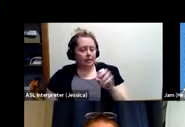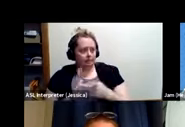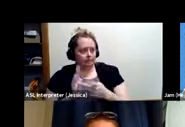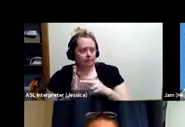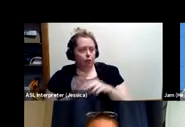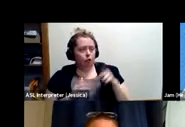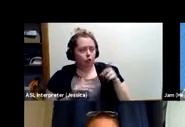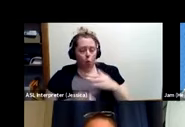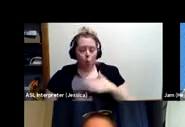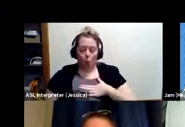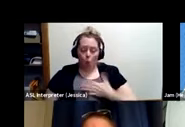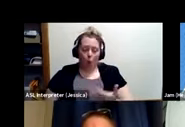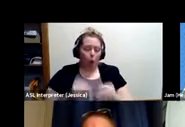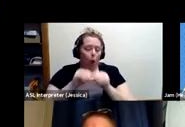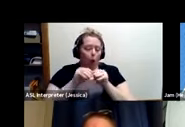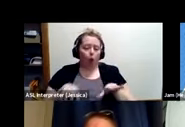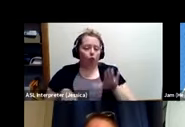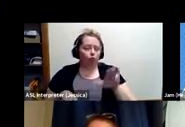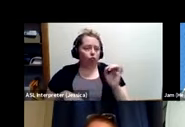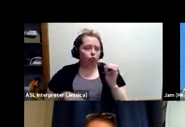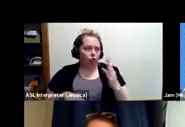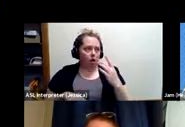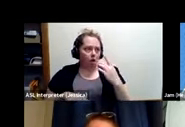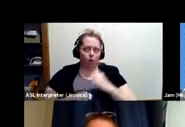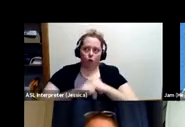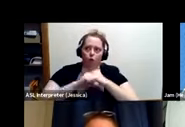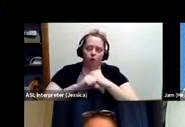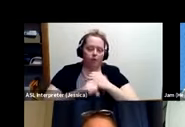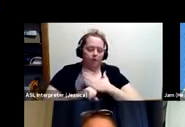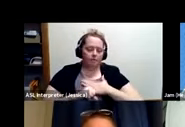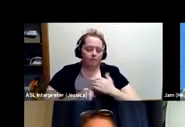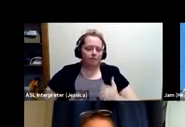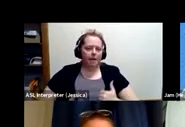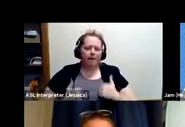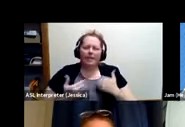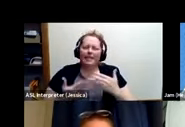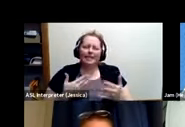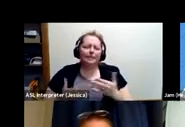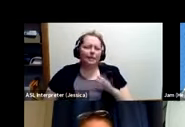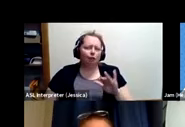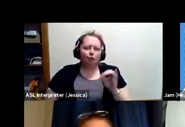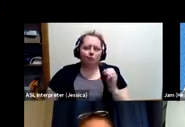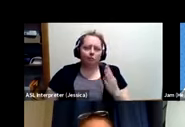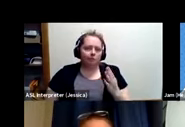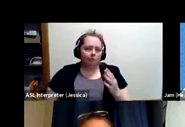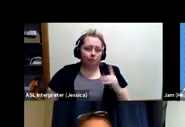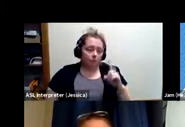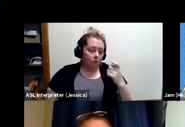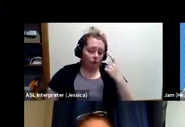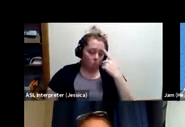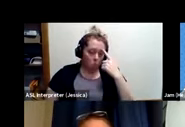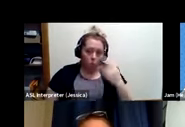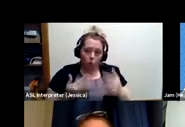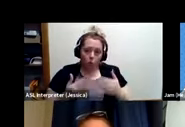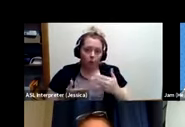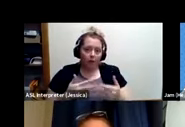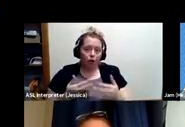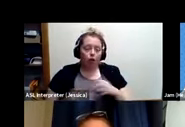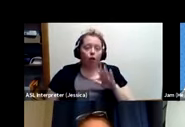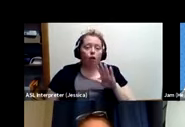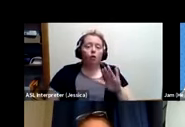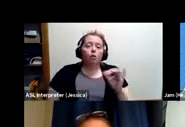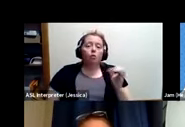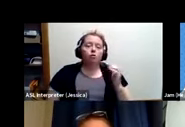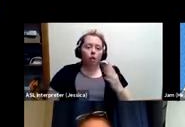matter where you work, whether that's governmental, no matter where you work, you will put your job